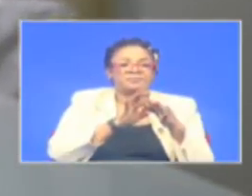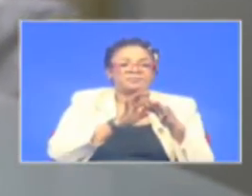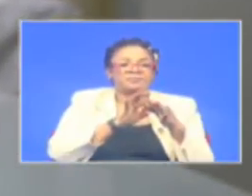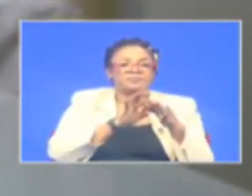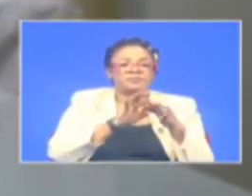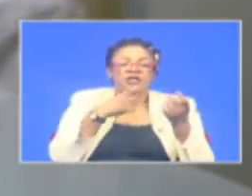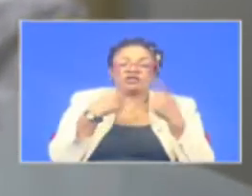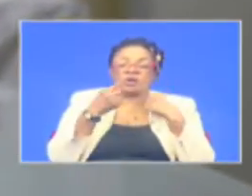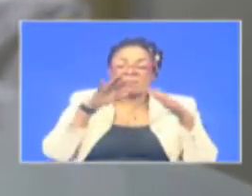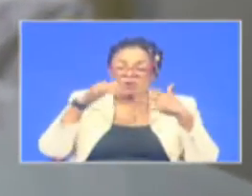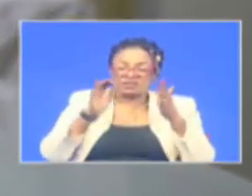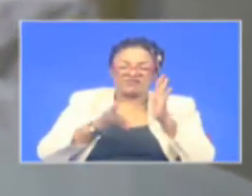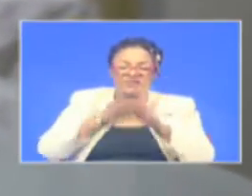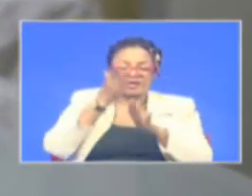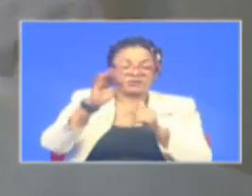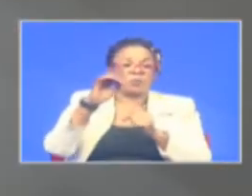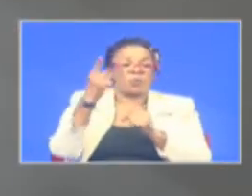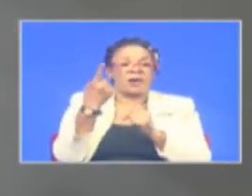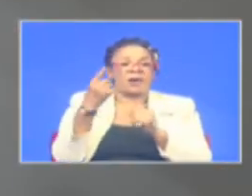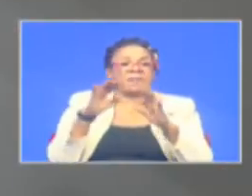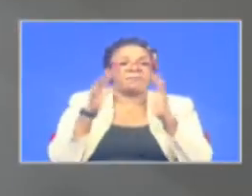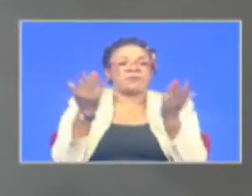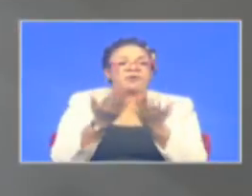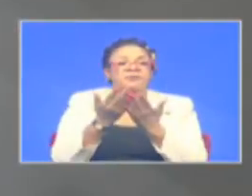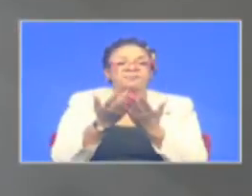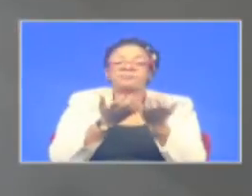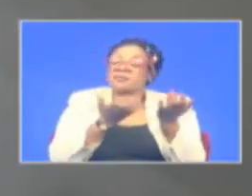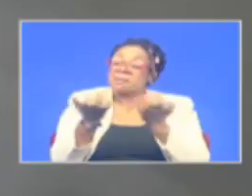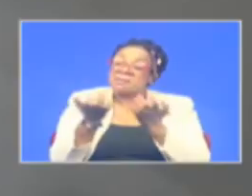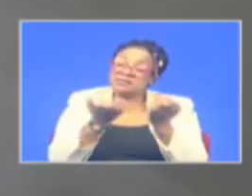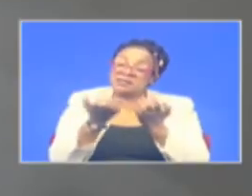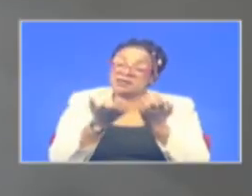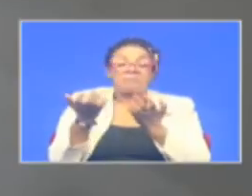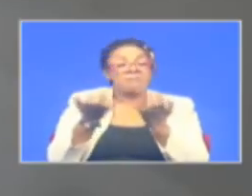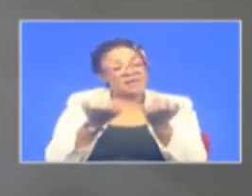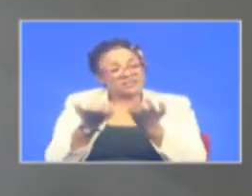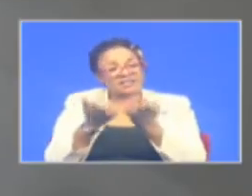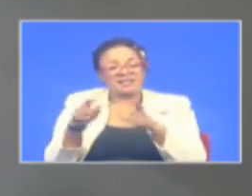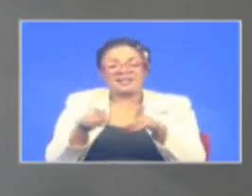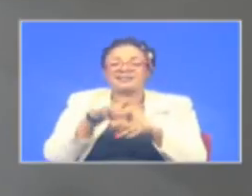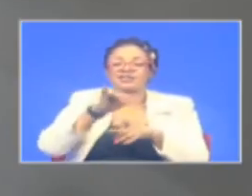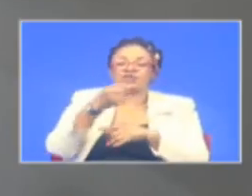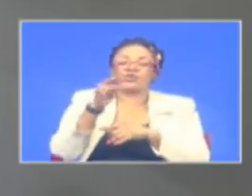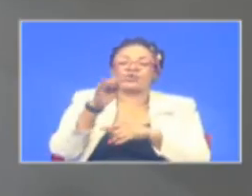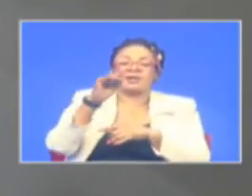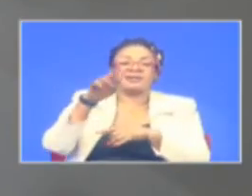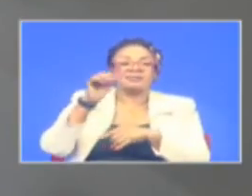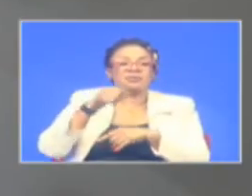eh? But biashara ni biashara, as Julian Amboko would say. He's up next with the business news.